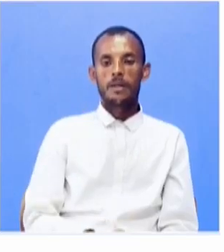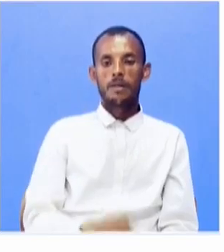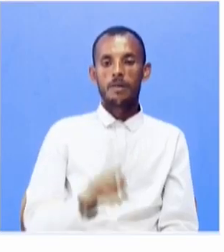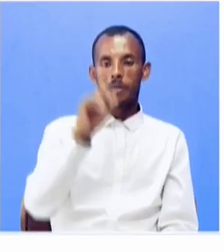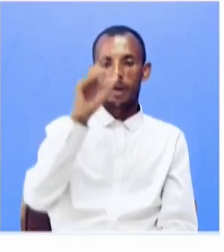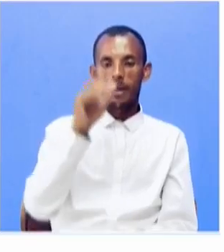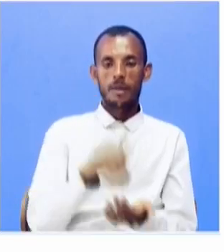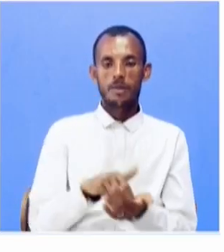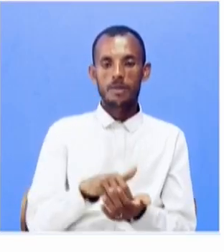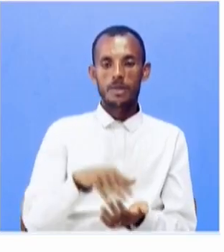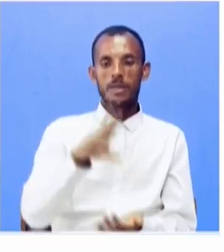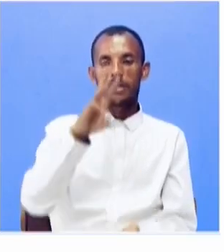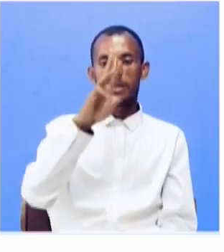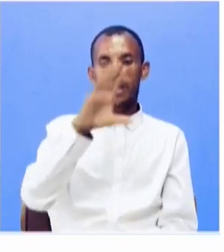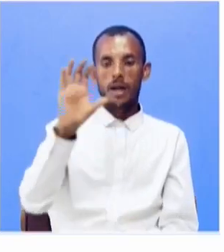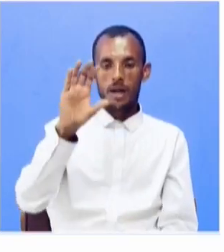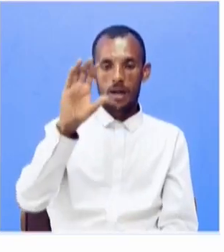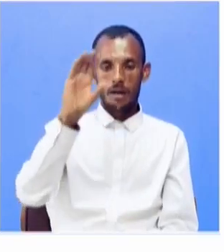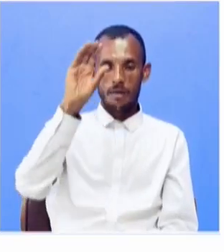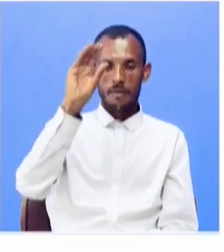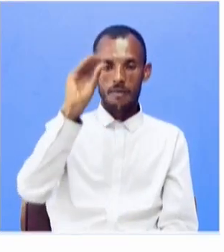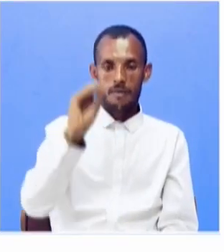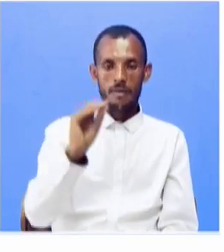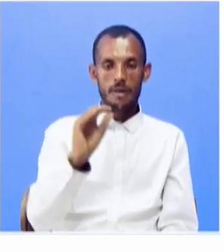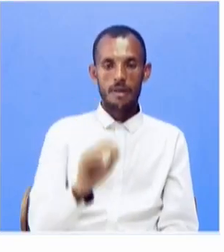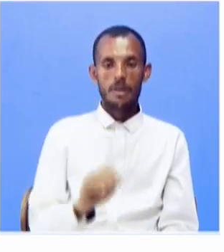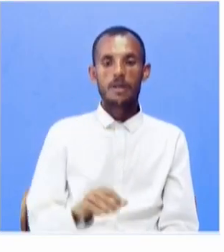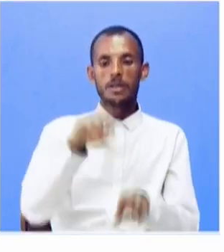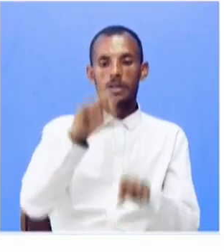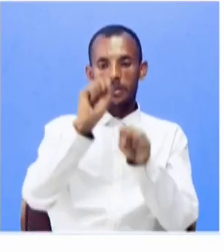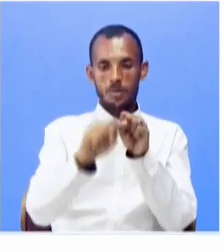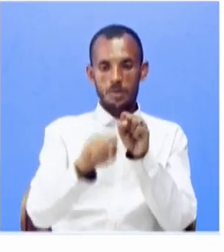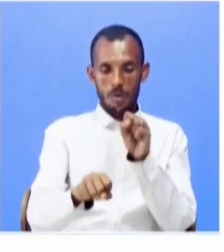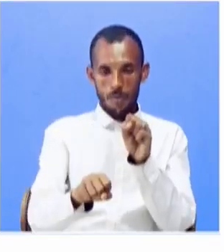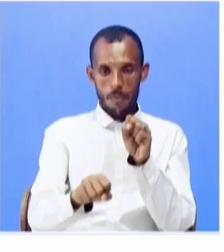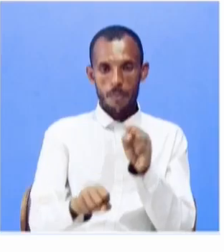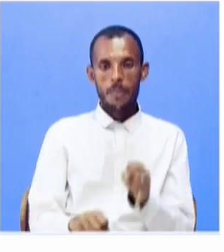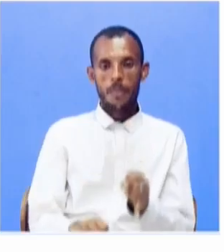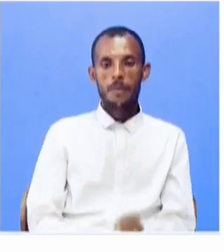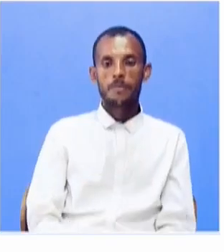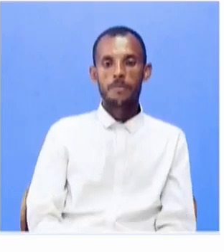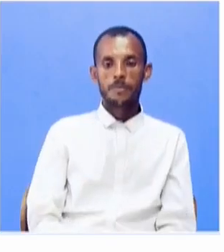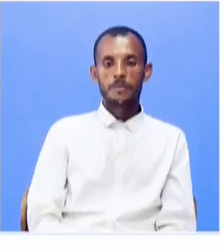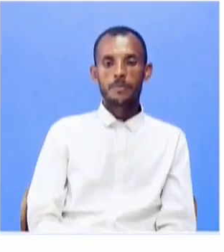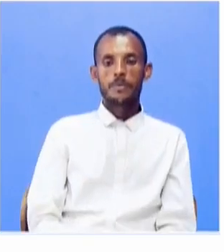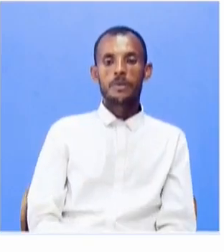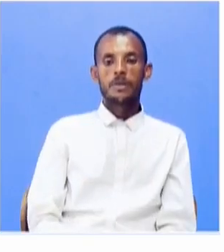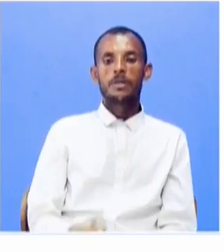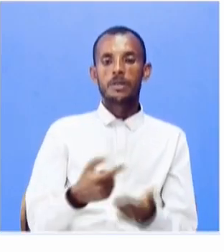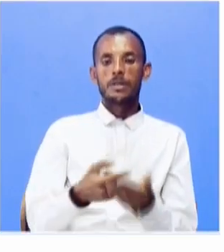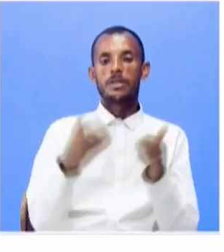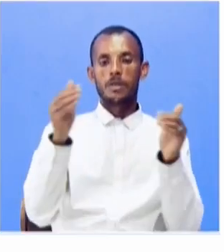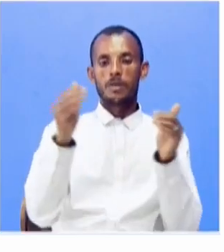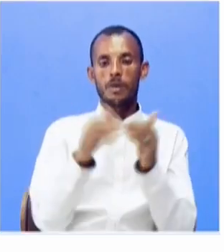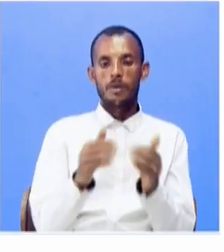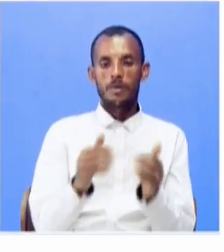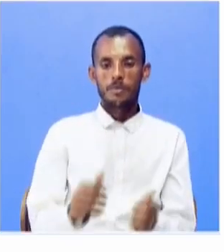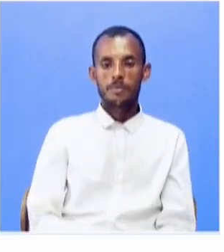1,650. So this will be equal to this